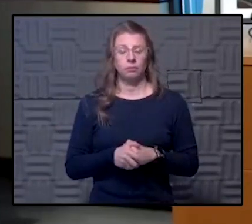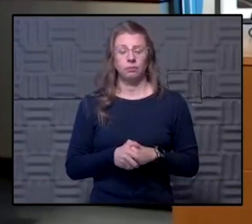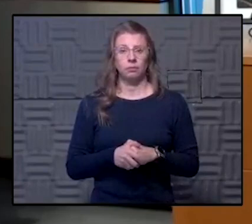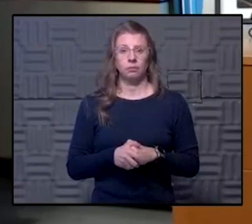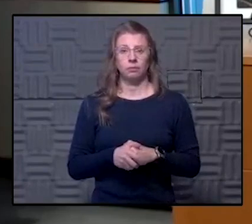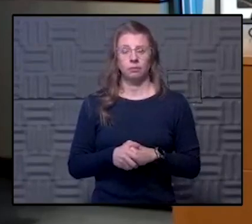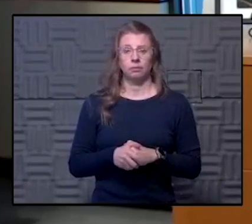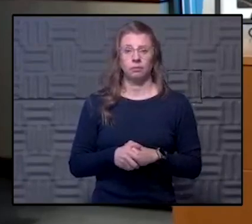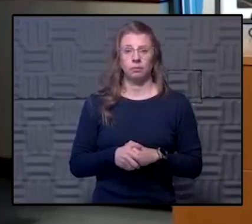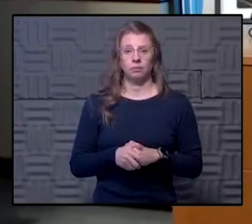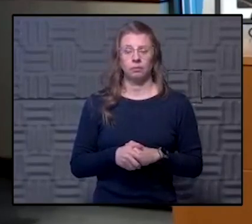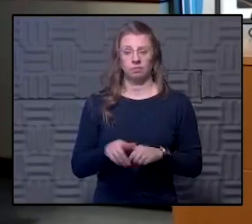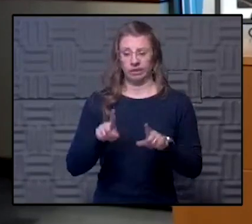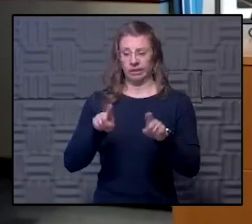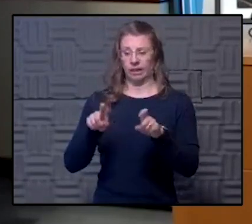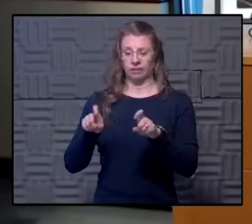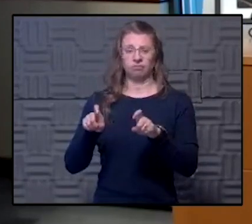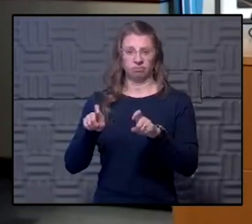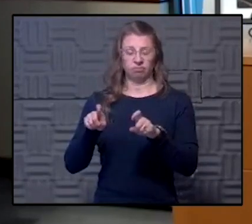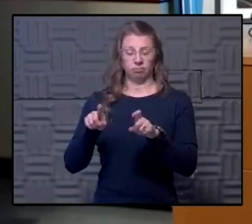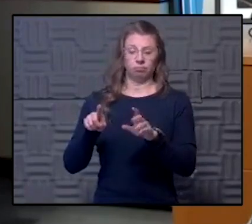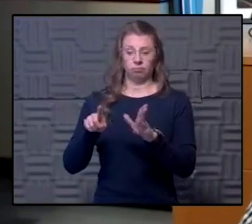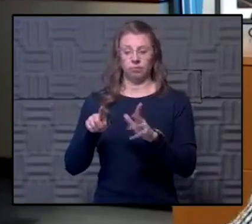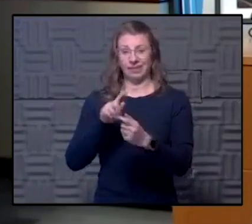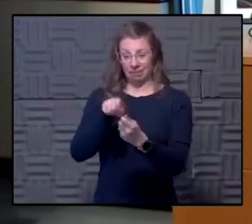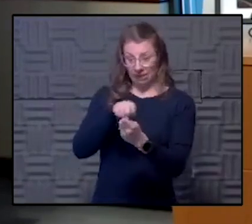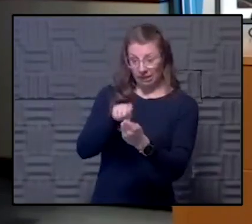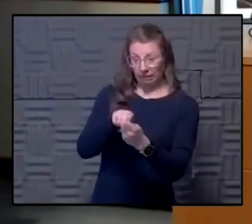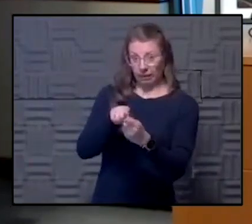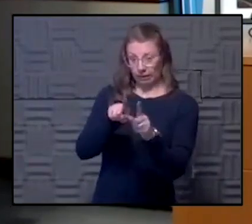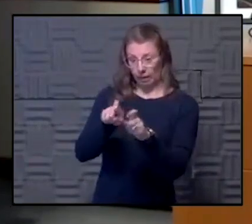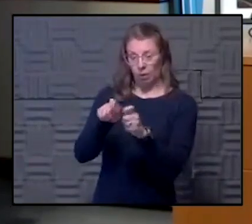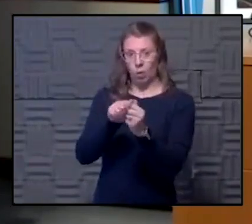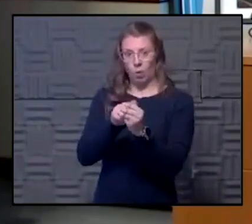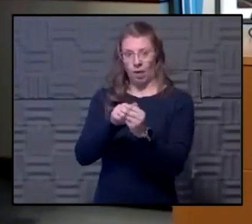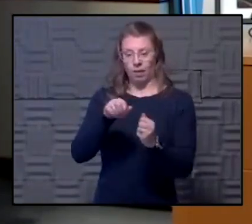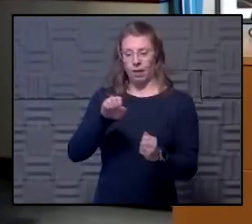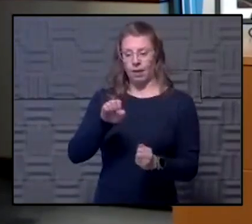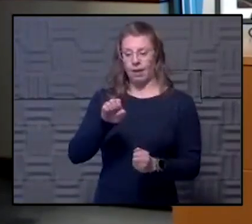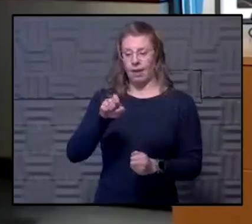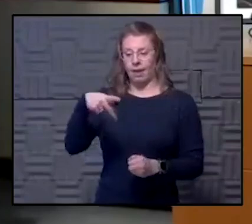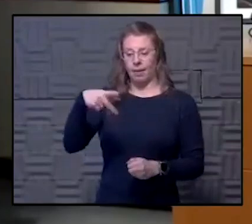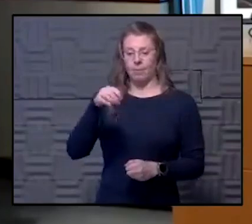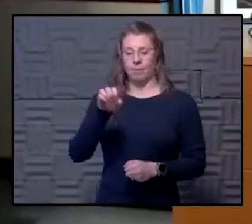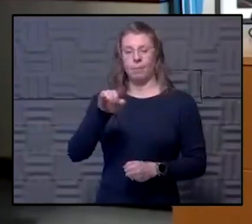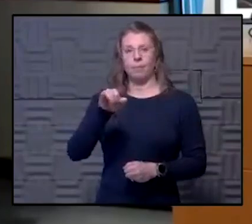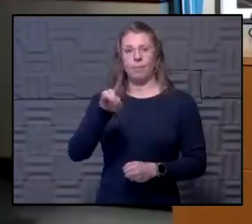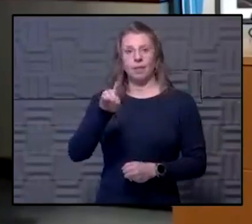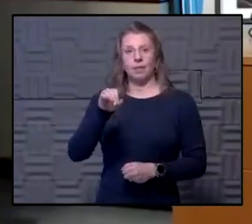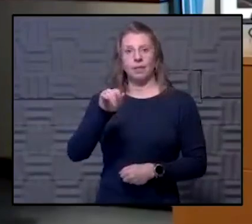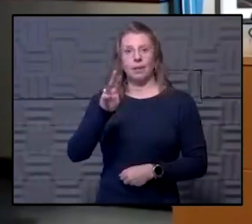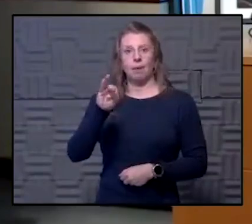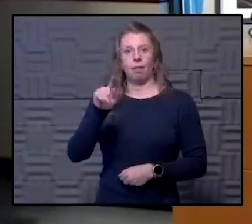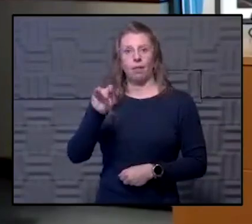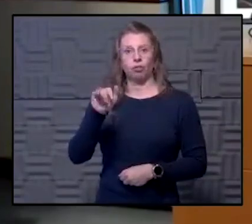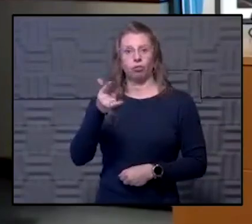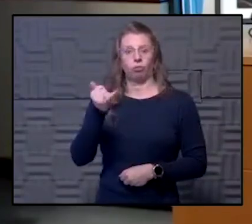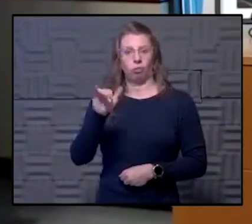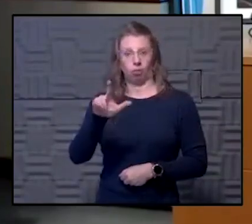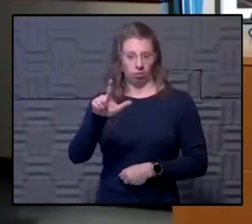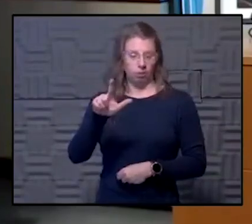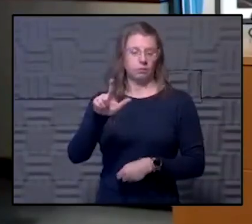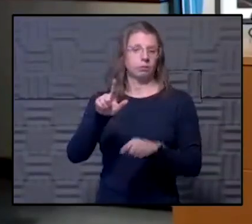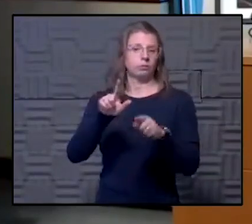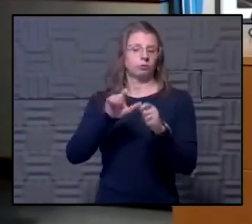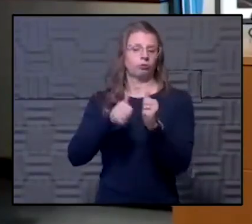So we test those and very specifically with epidemiologic trackers and whatnot, because there's so many different variants